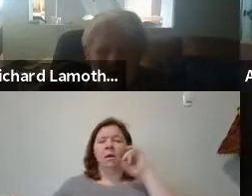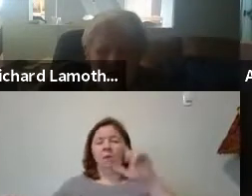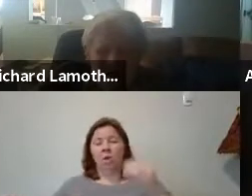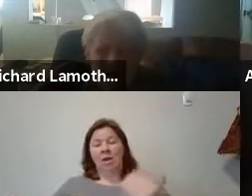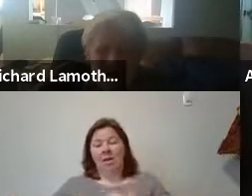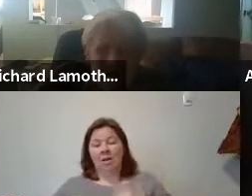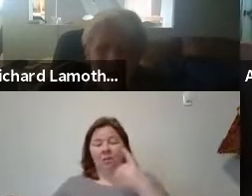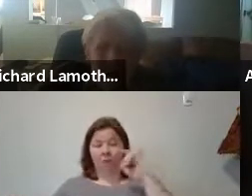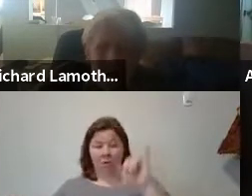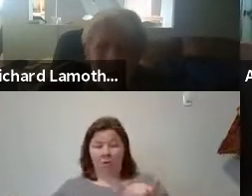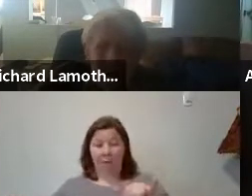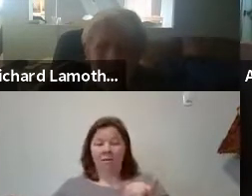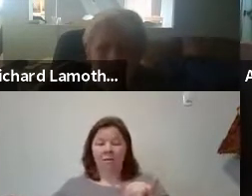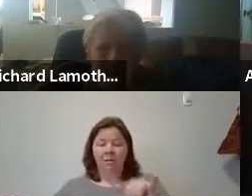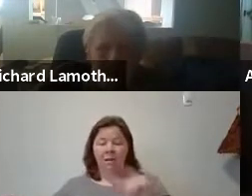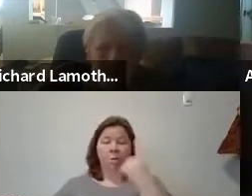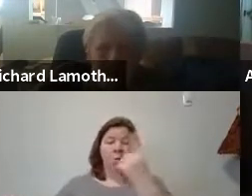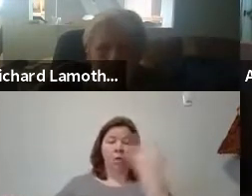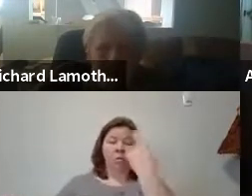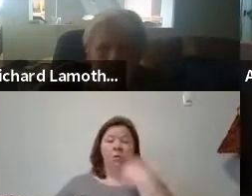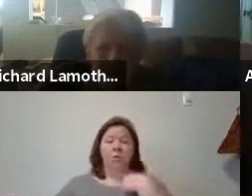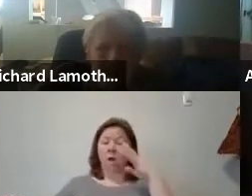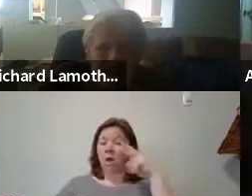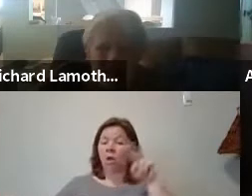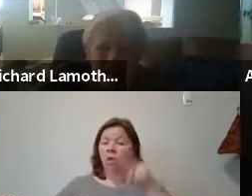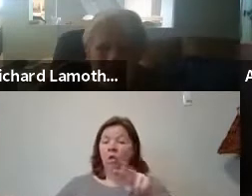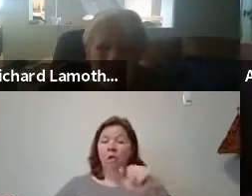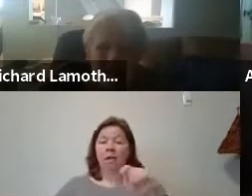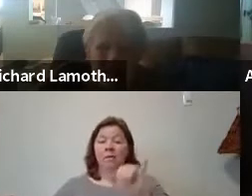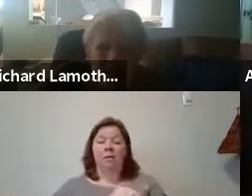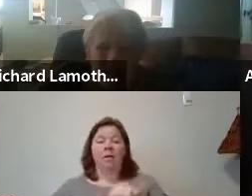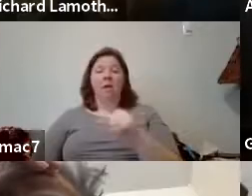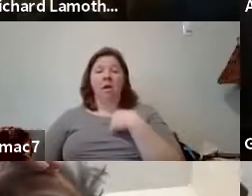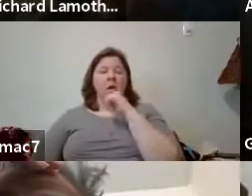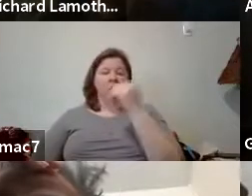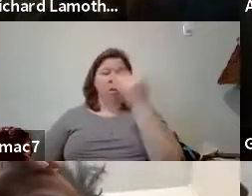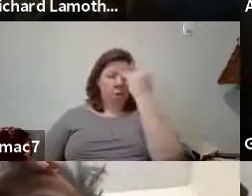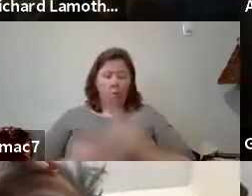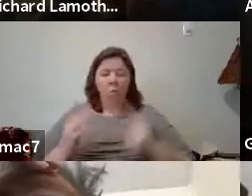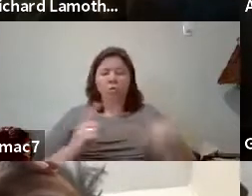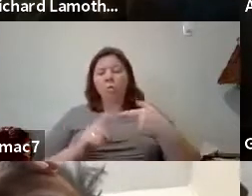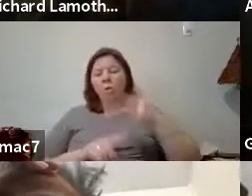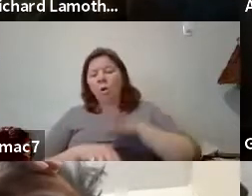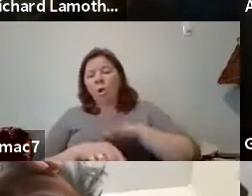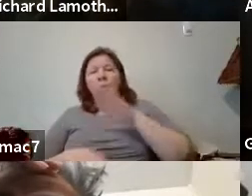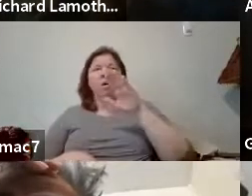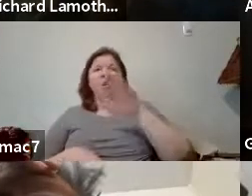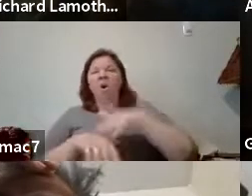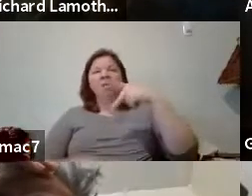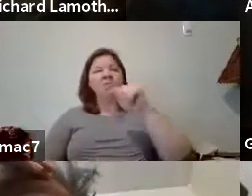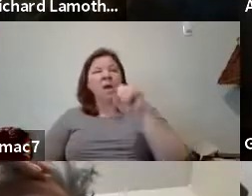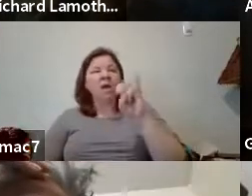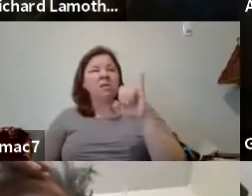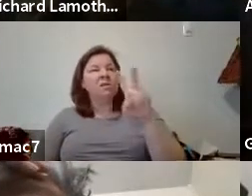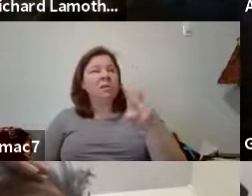that's certainly one of the reasons I looked at it. But you know what? When I got into it, I didn't know about all what was going on with ONPASSIVE. I didn't know the